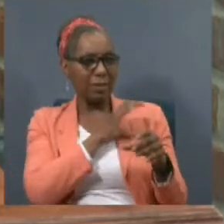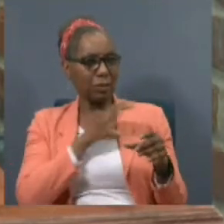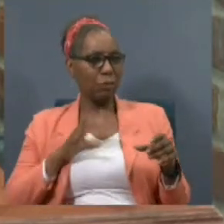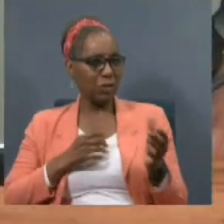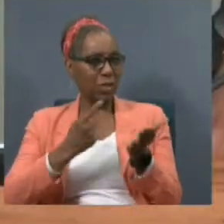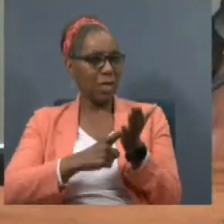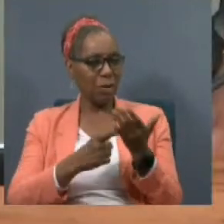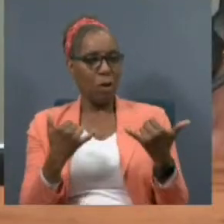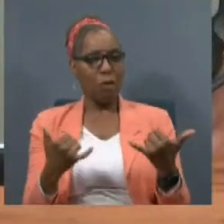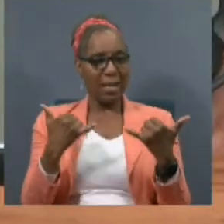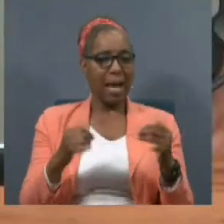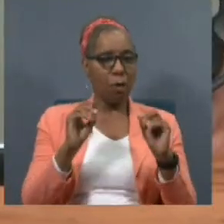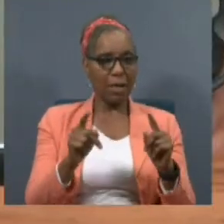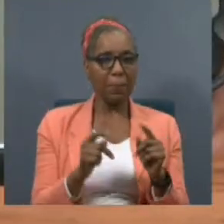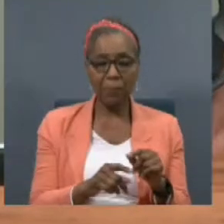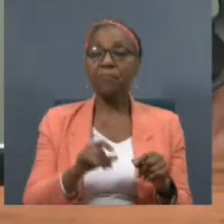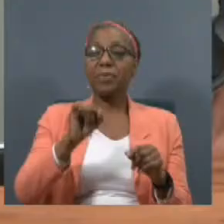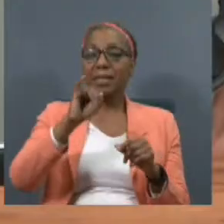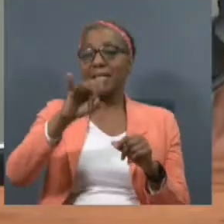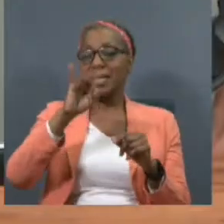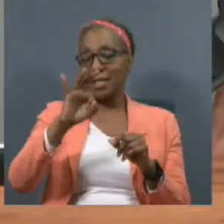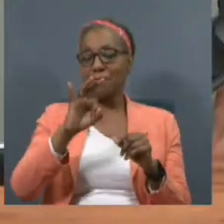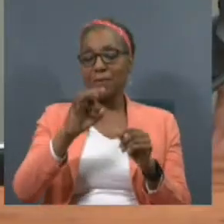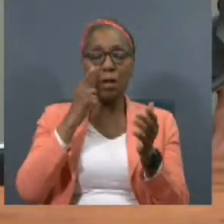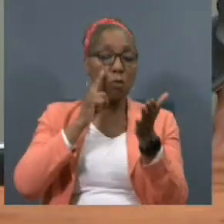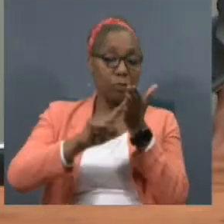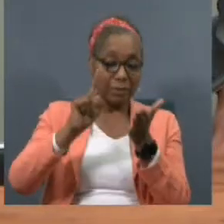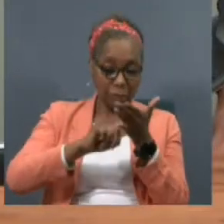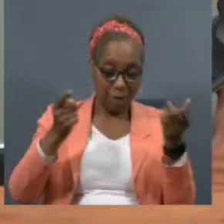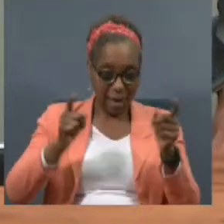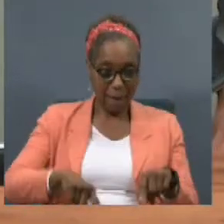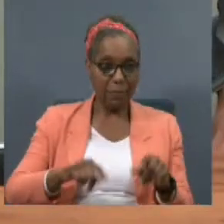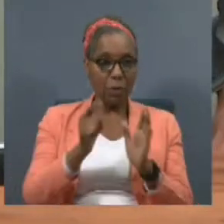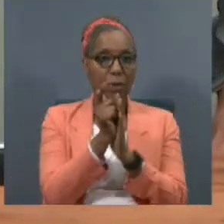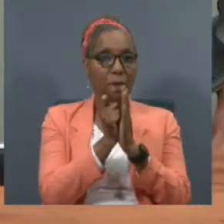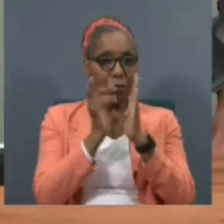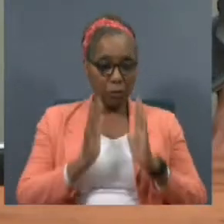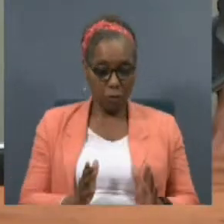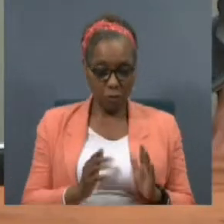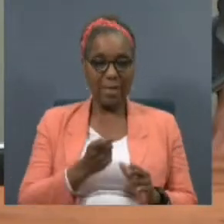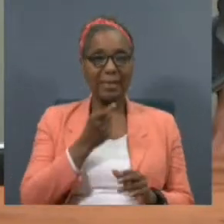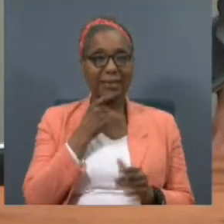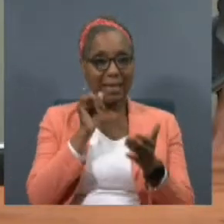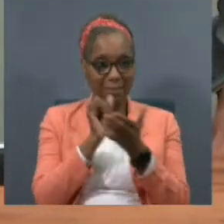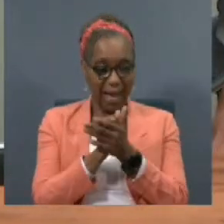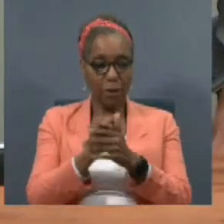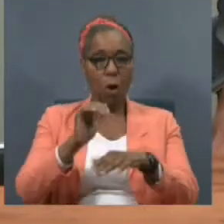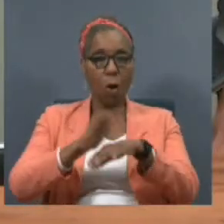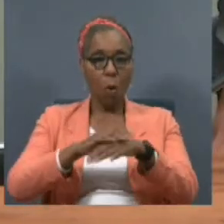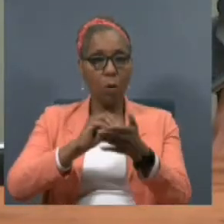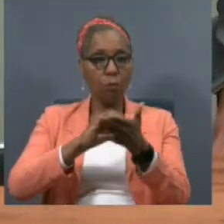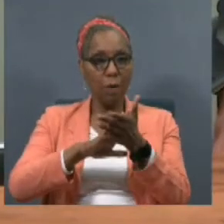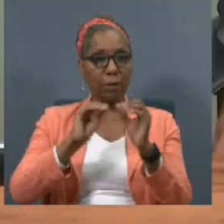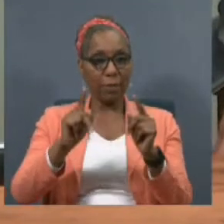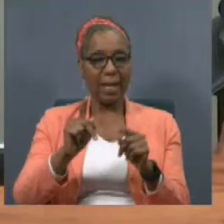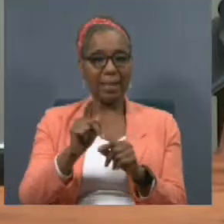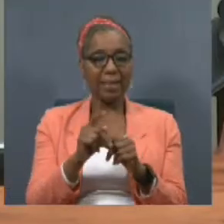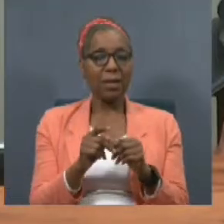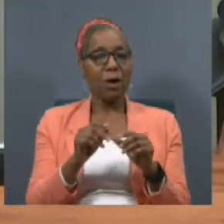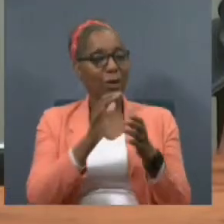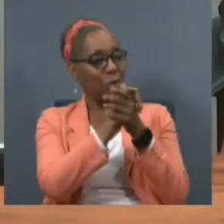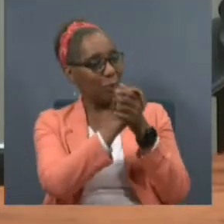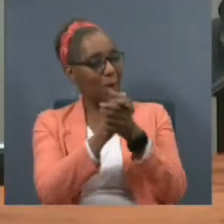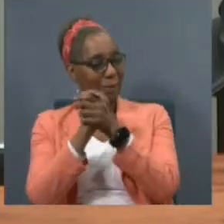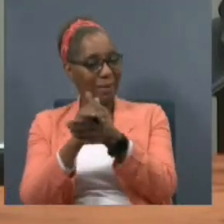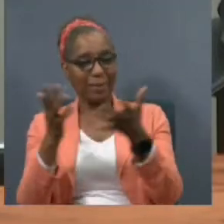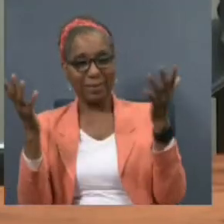So this is what I'm saying. If there are studies that's been done, the attorney just attested this on record. And he just, Congratulations, I can and lie